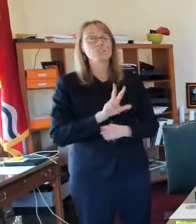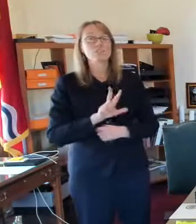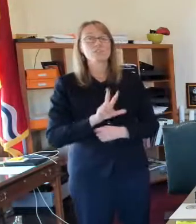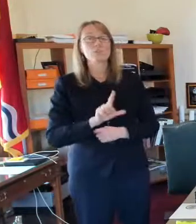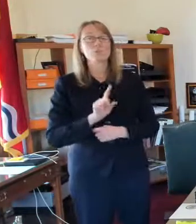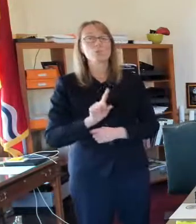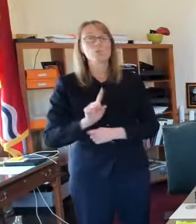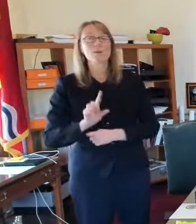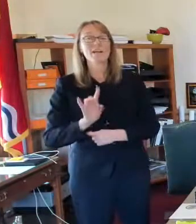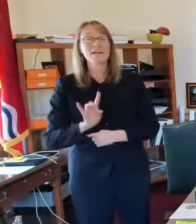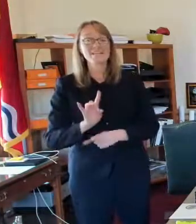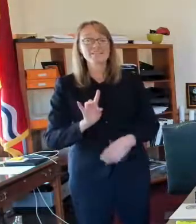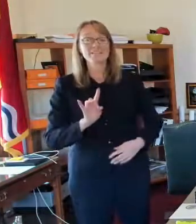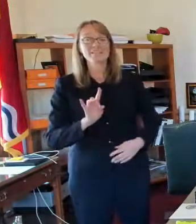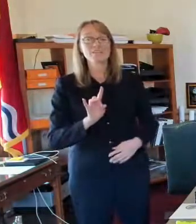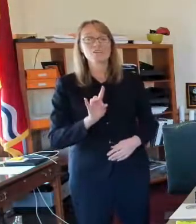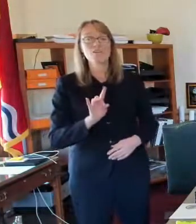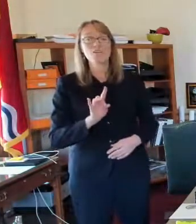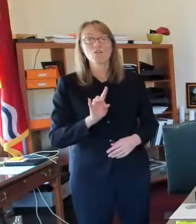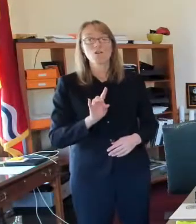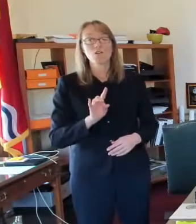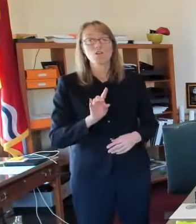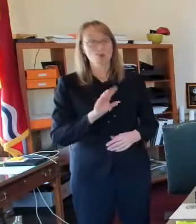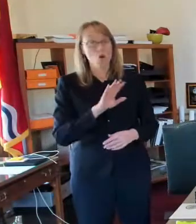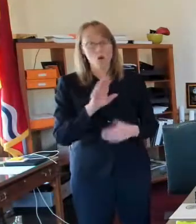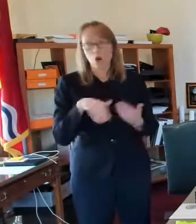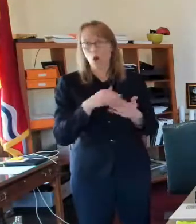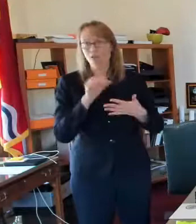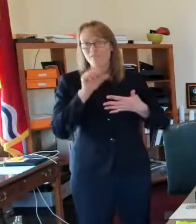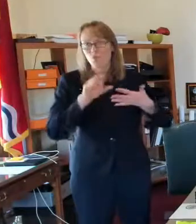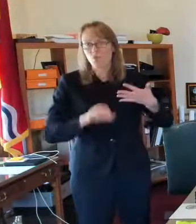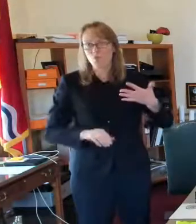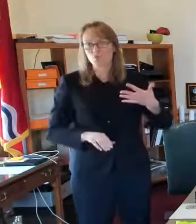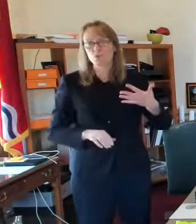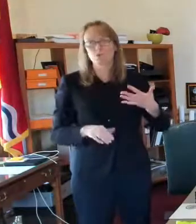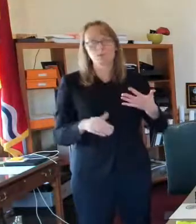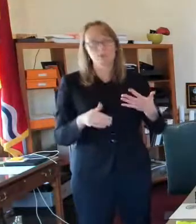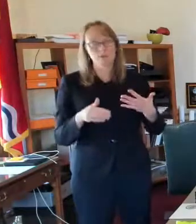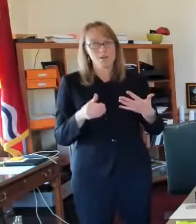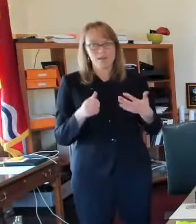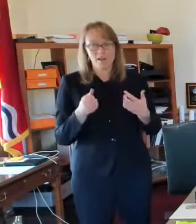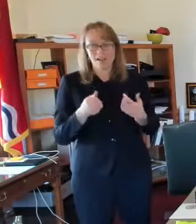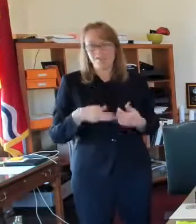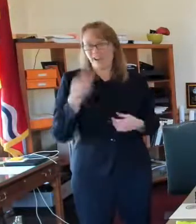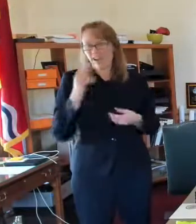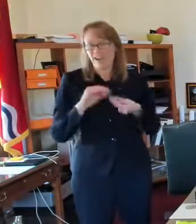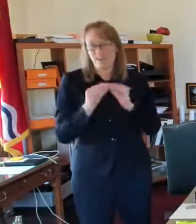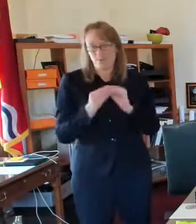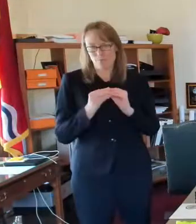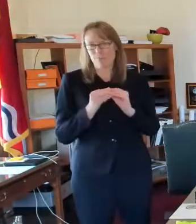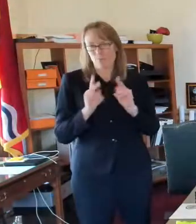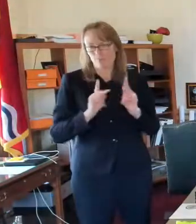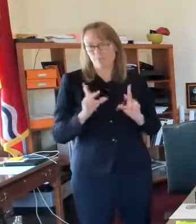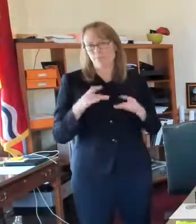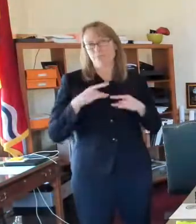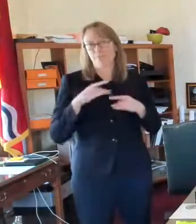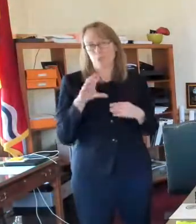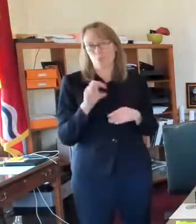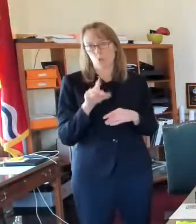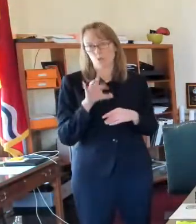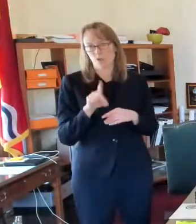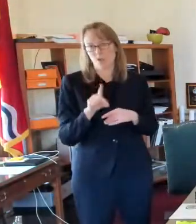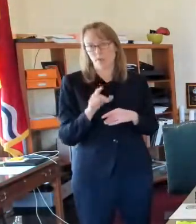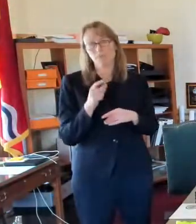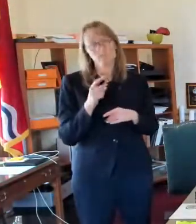63118, if I didn't already say that, all have a lot of cases. Those are also densely populated areas. But as you may know, if